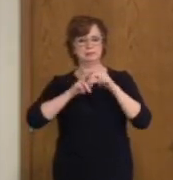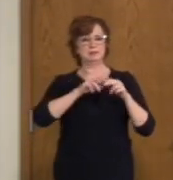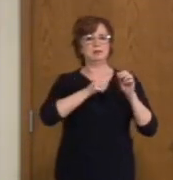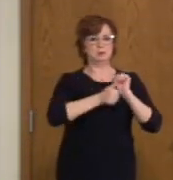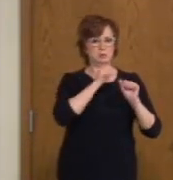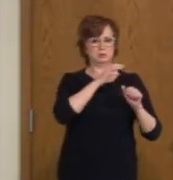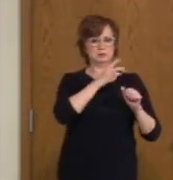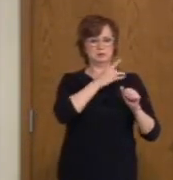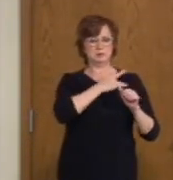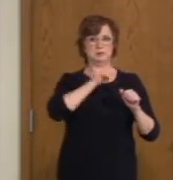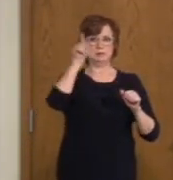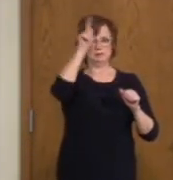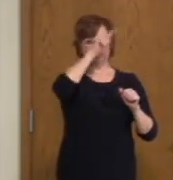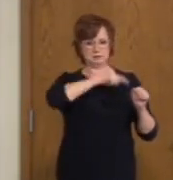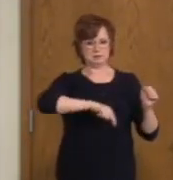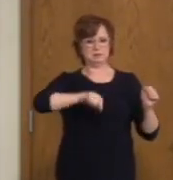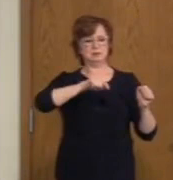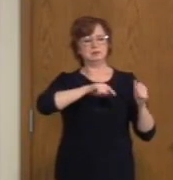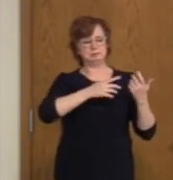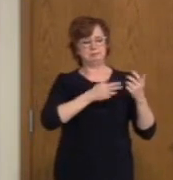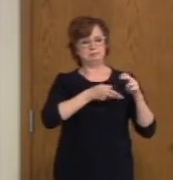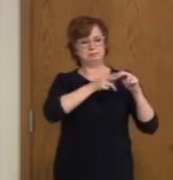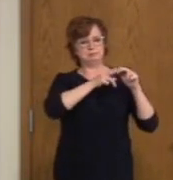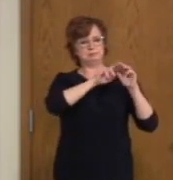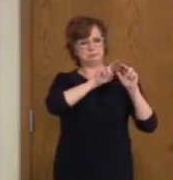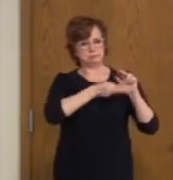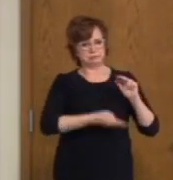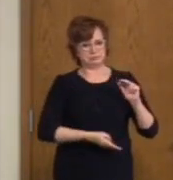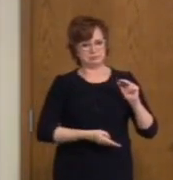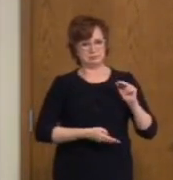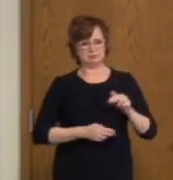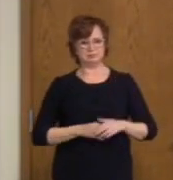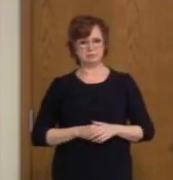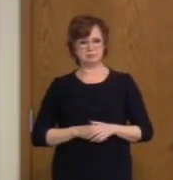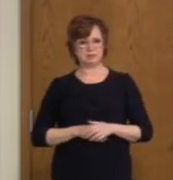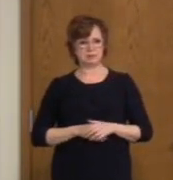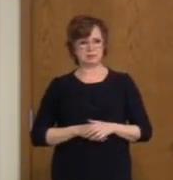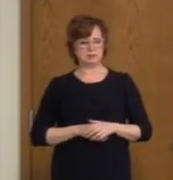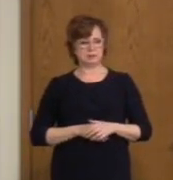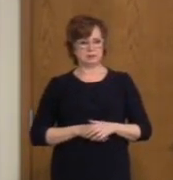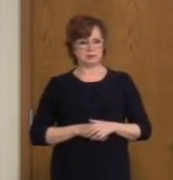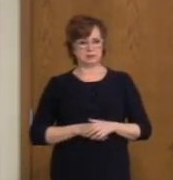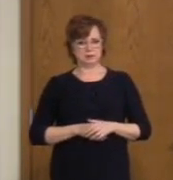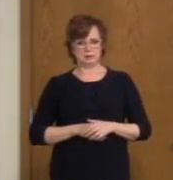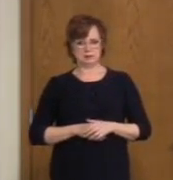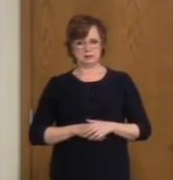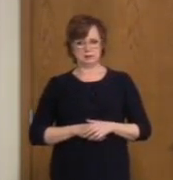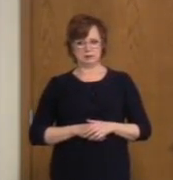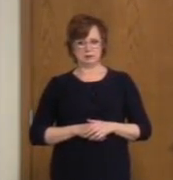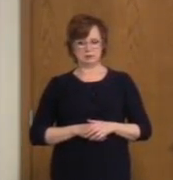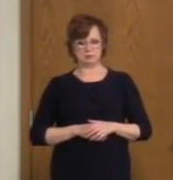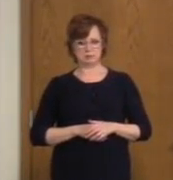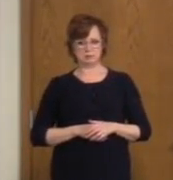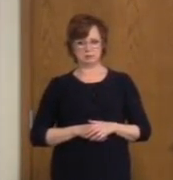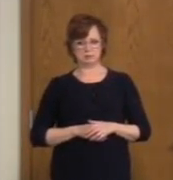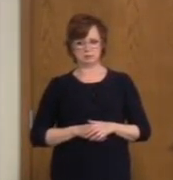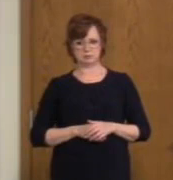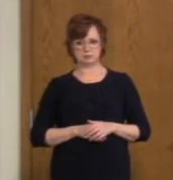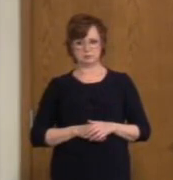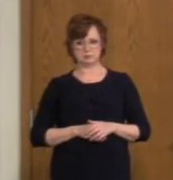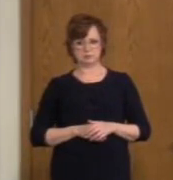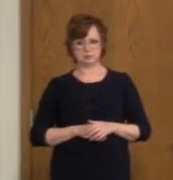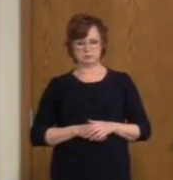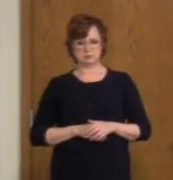well. But a little bit on our provincial capacity, which I think will help Lisa with her question. Sure. So